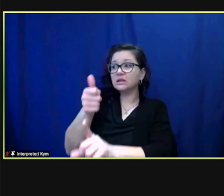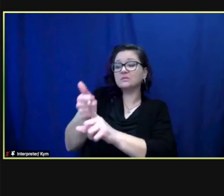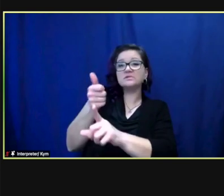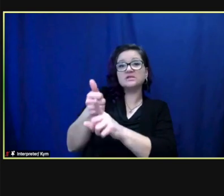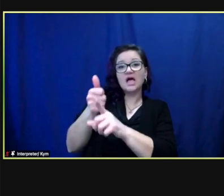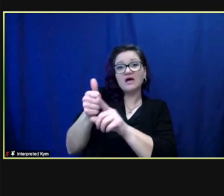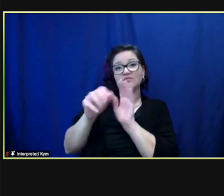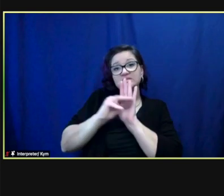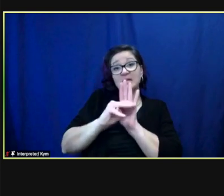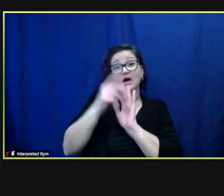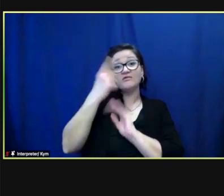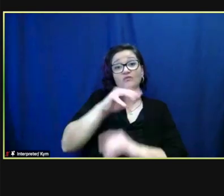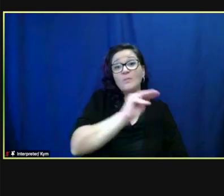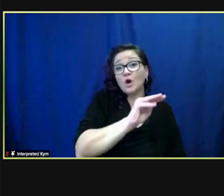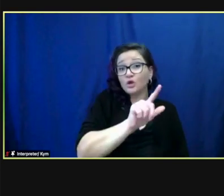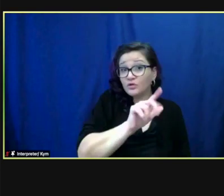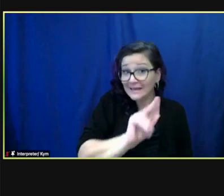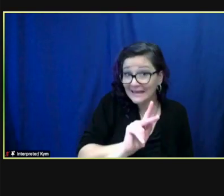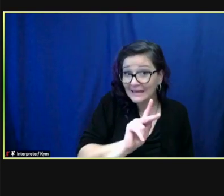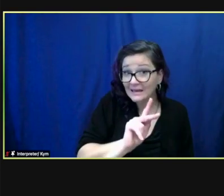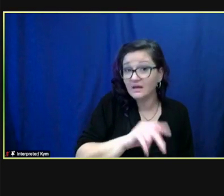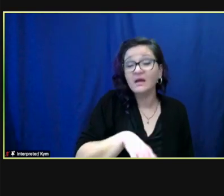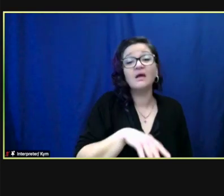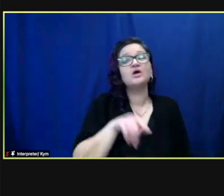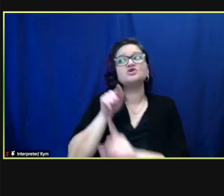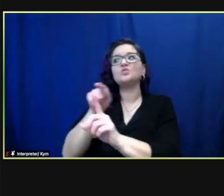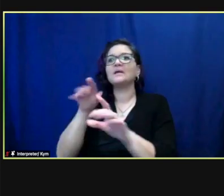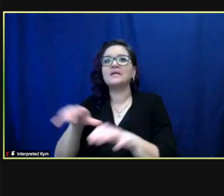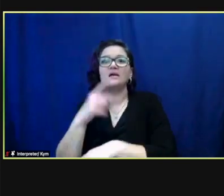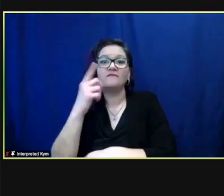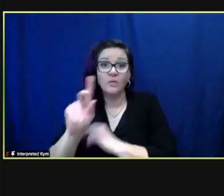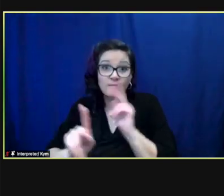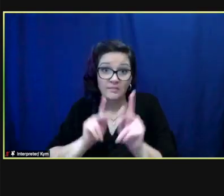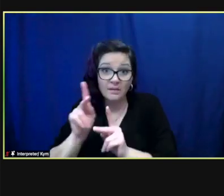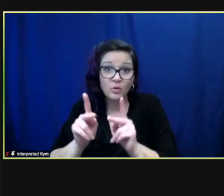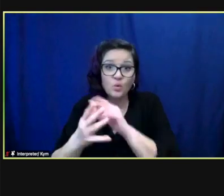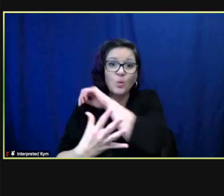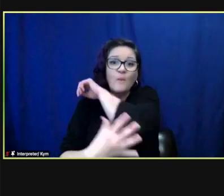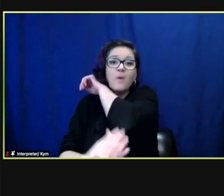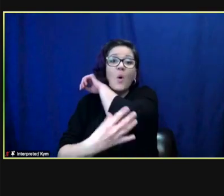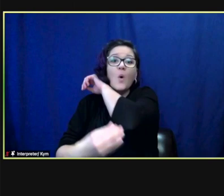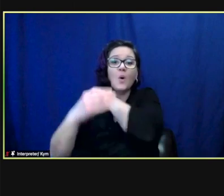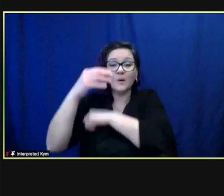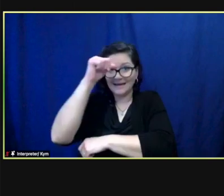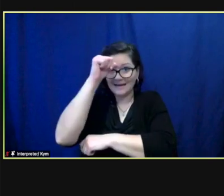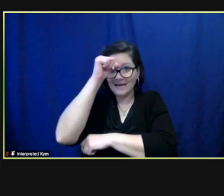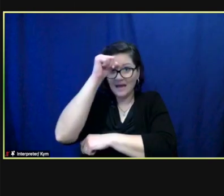MLK, and so he was doing that for the folks, the poor people in India.